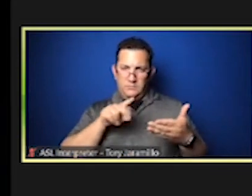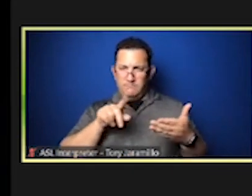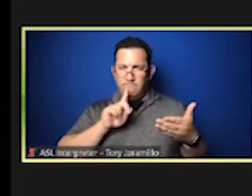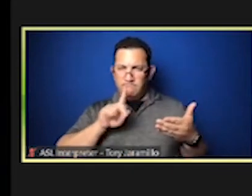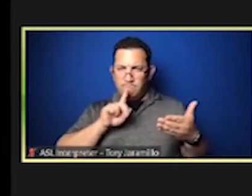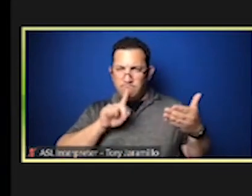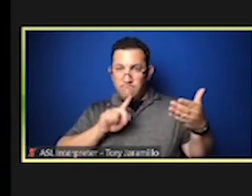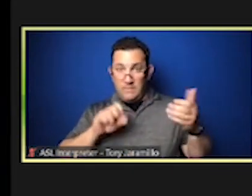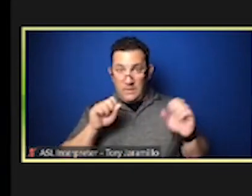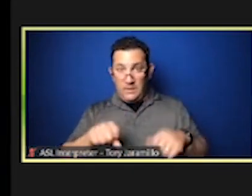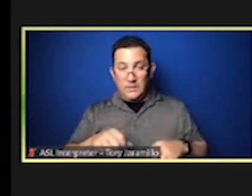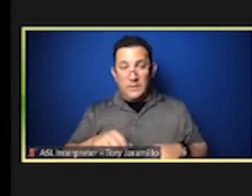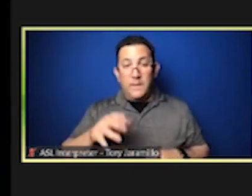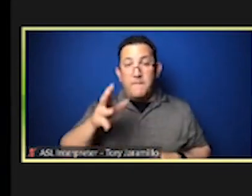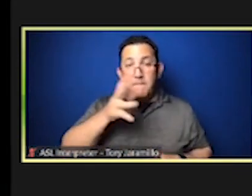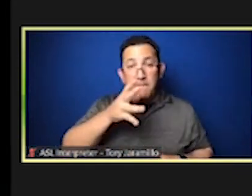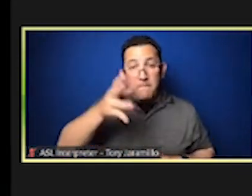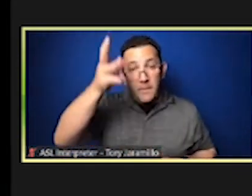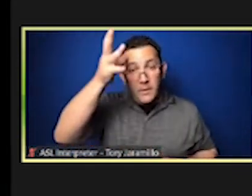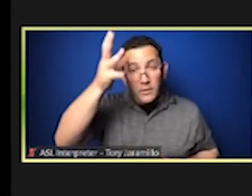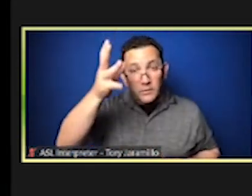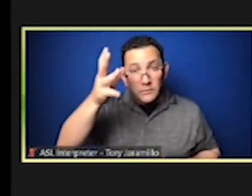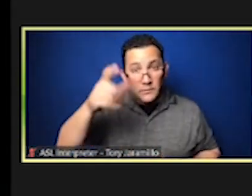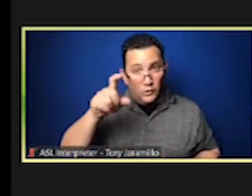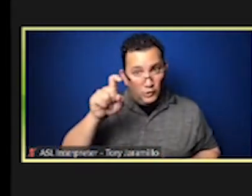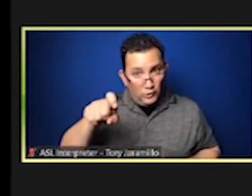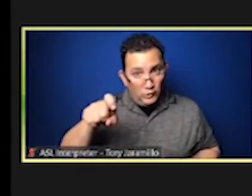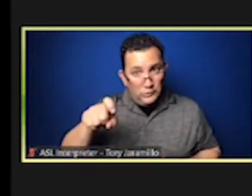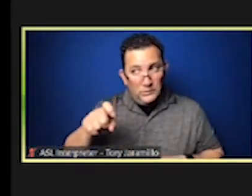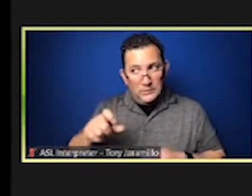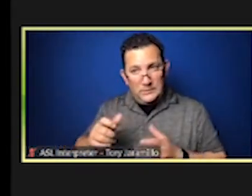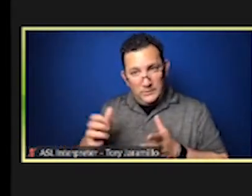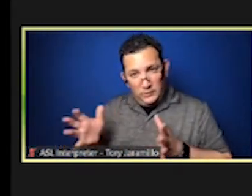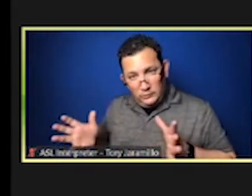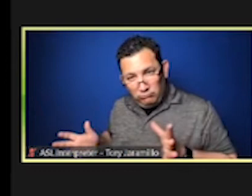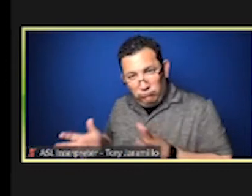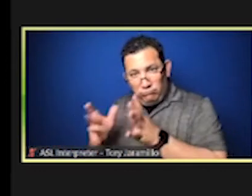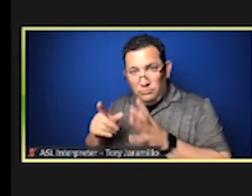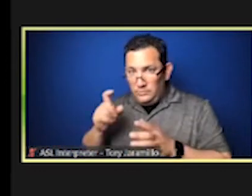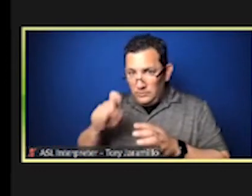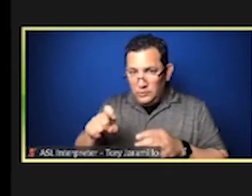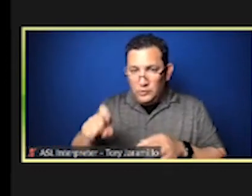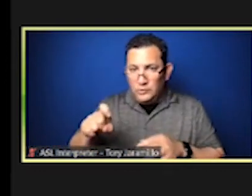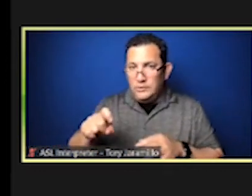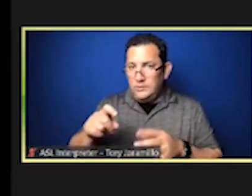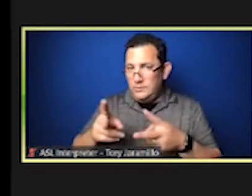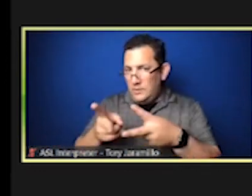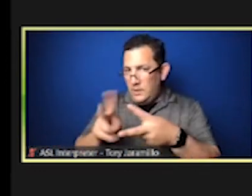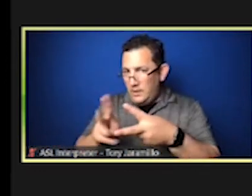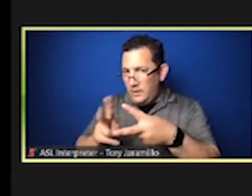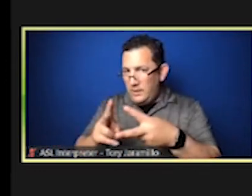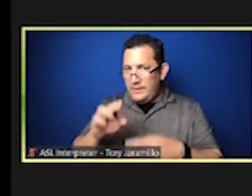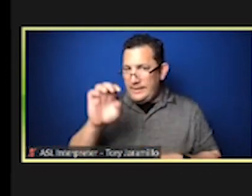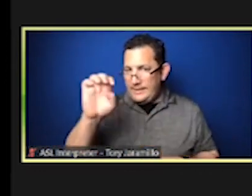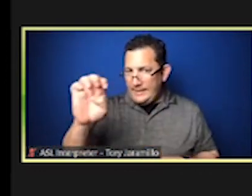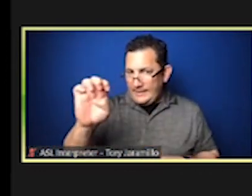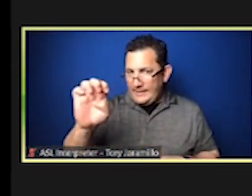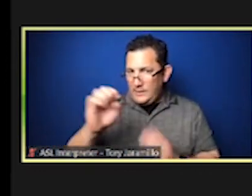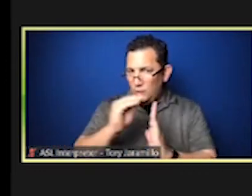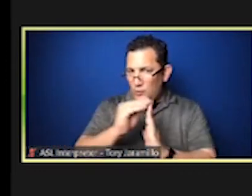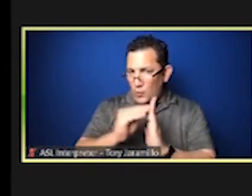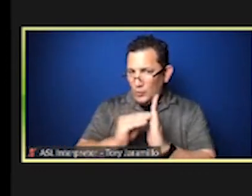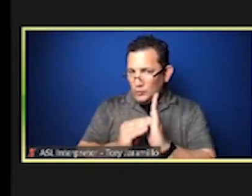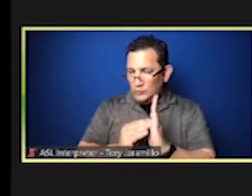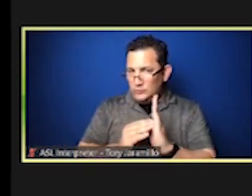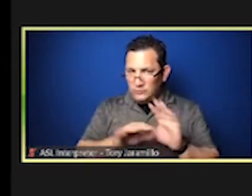Parents should ensure the child is taking e-notes or guided notes if they are not getting the grade